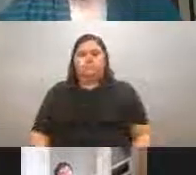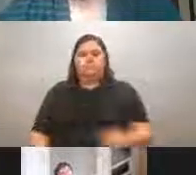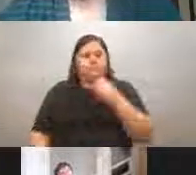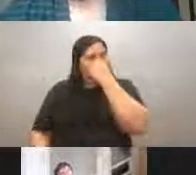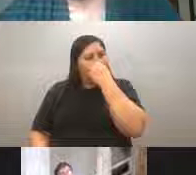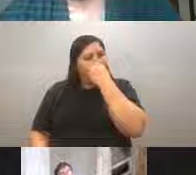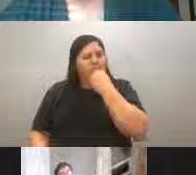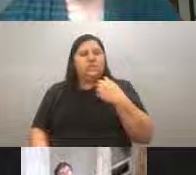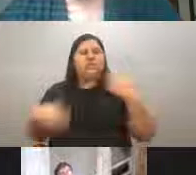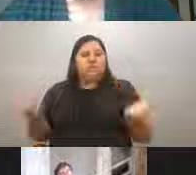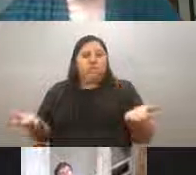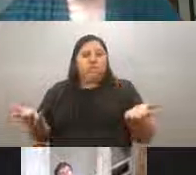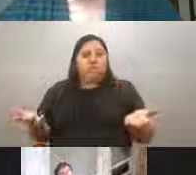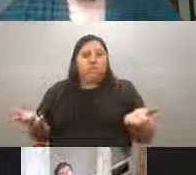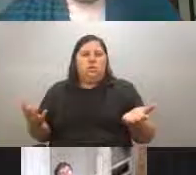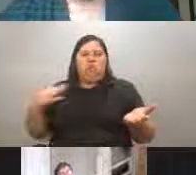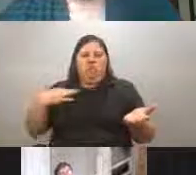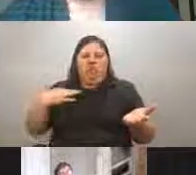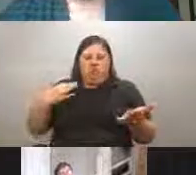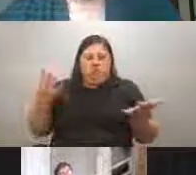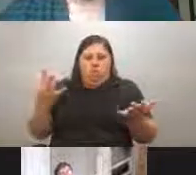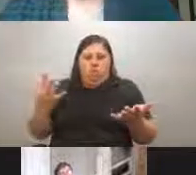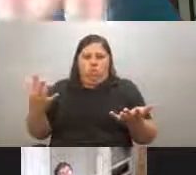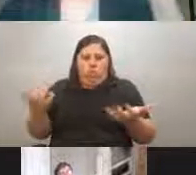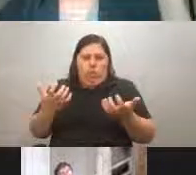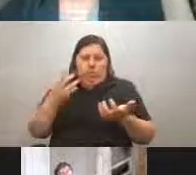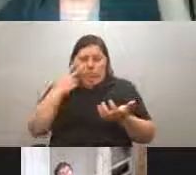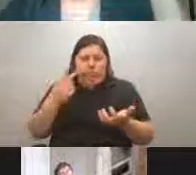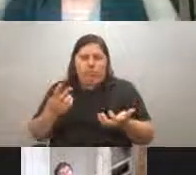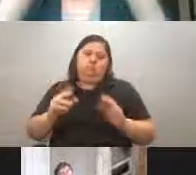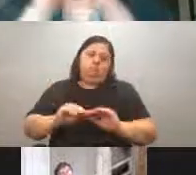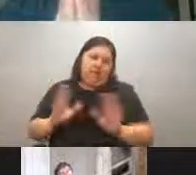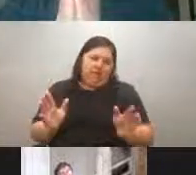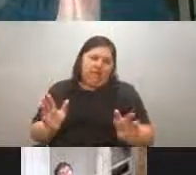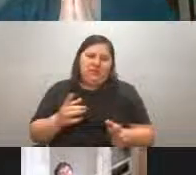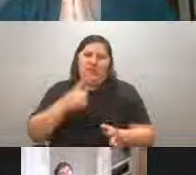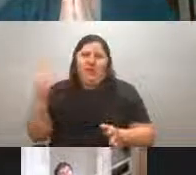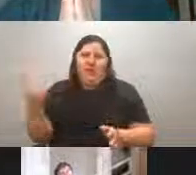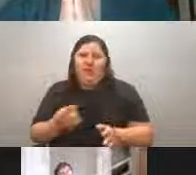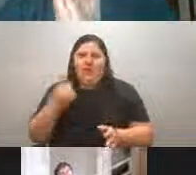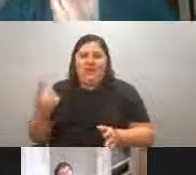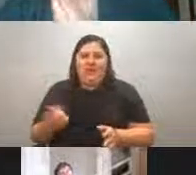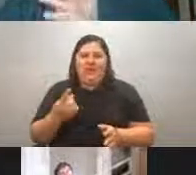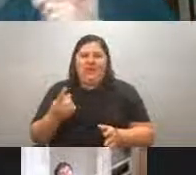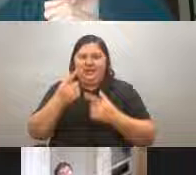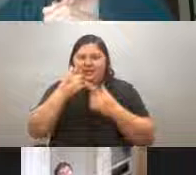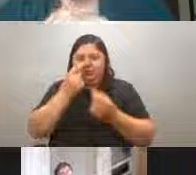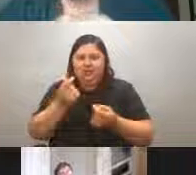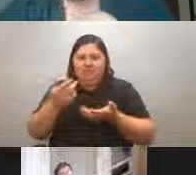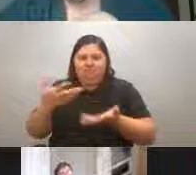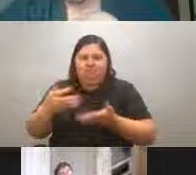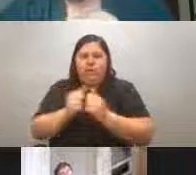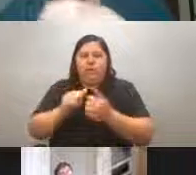So in terms of eligibility, what we're looking at is obviously we're always interested in engaging new communities